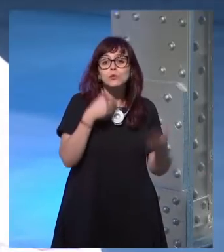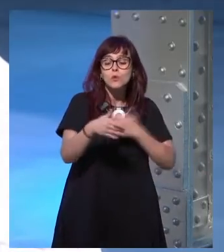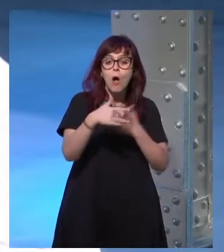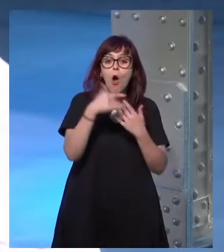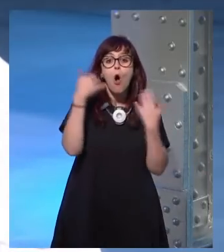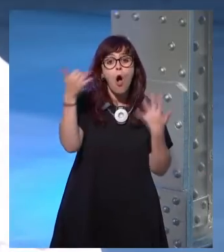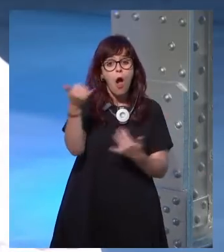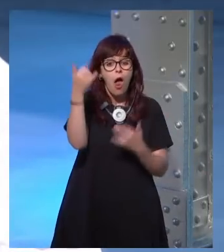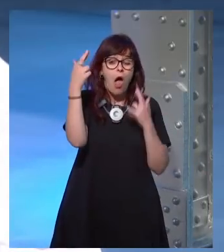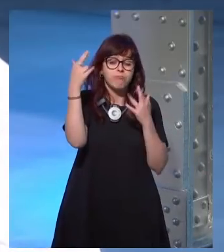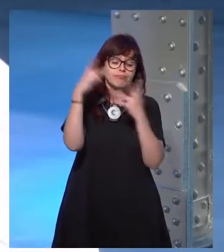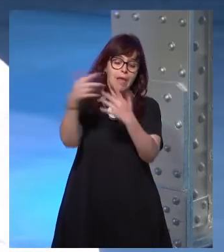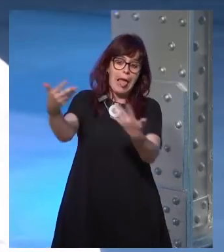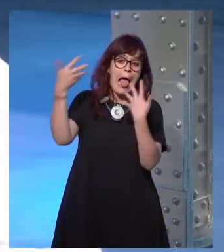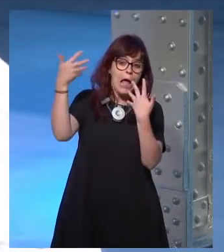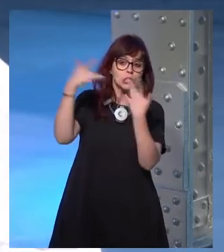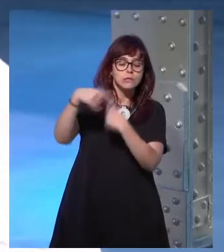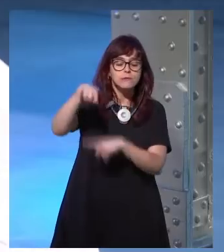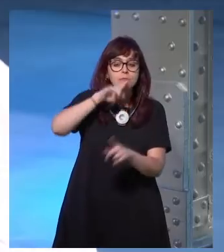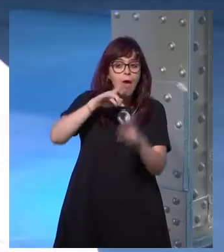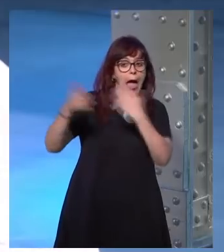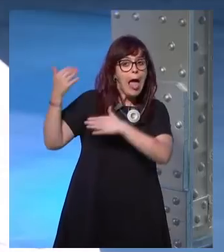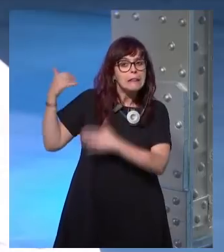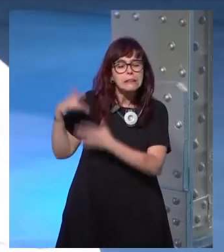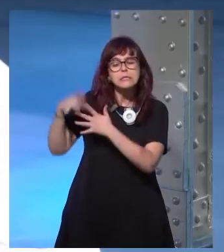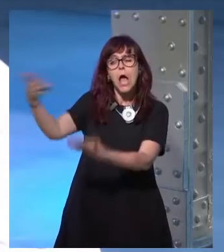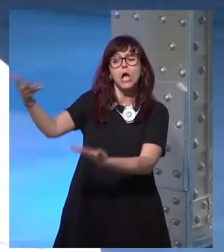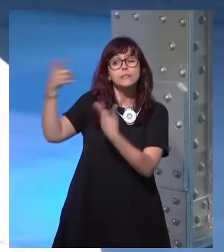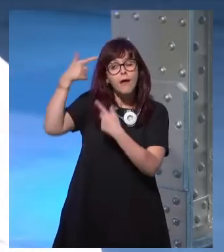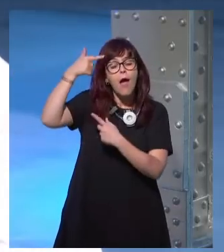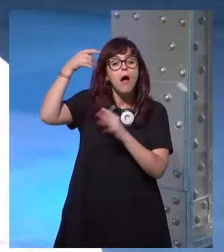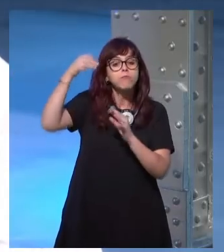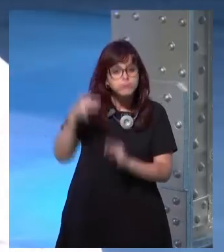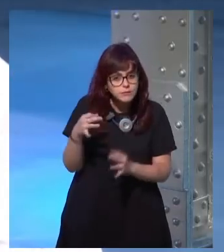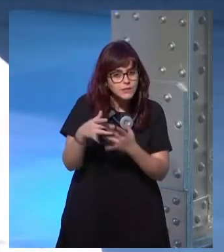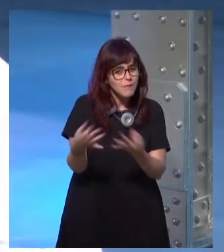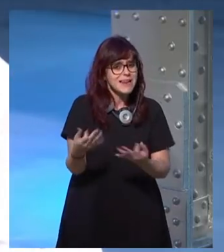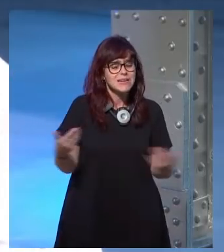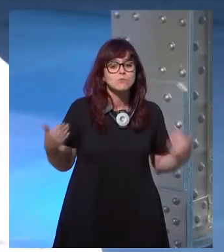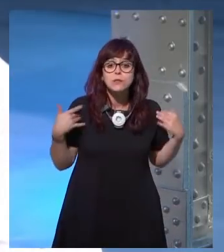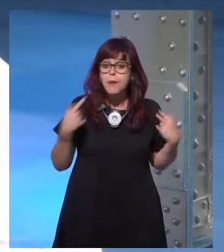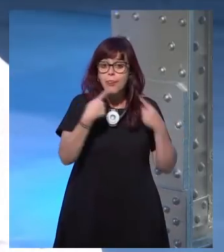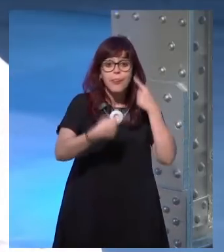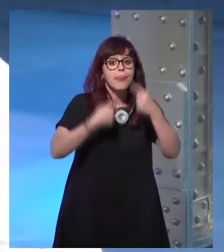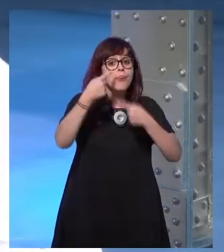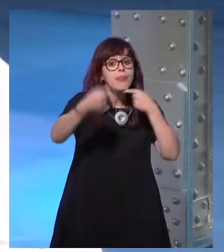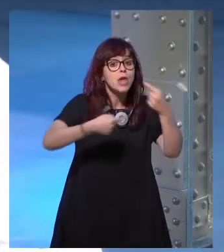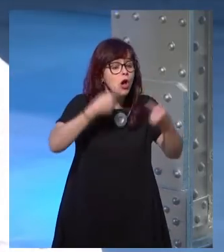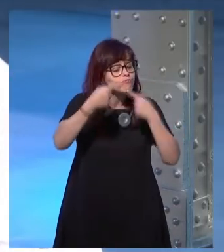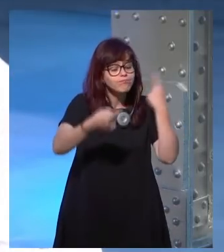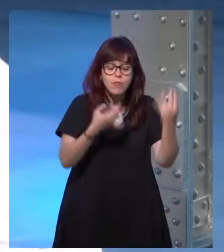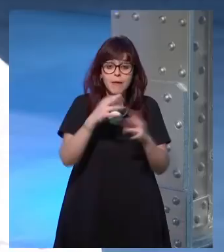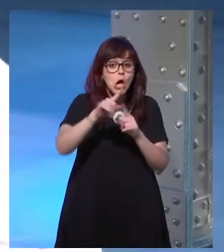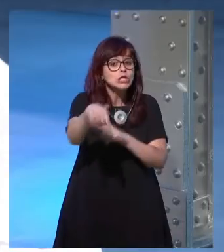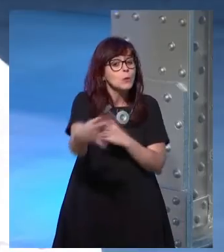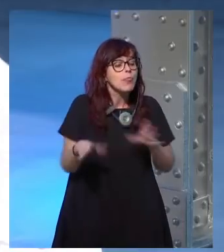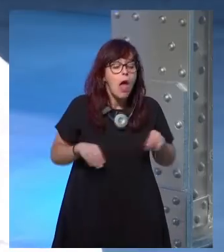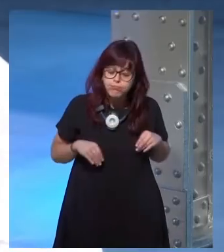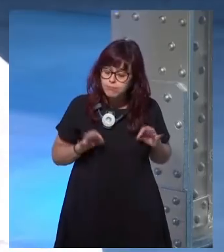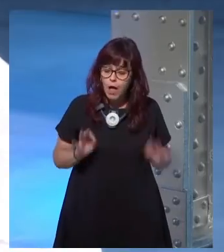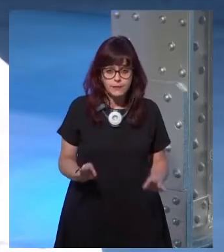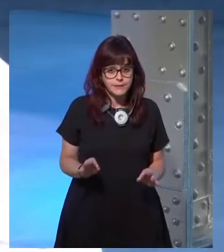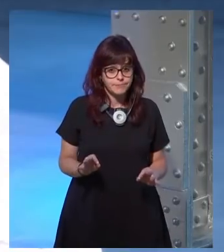and again, just to take responsibility for stuff that I say, for all of that. I just think that that's a really important